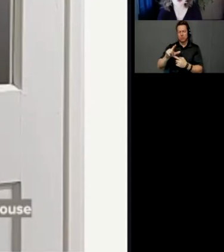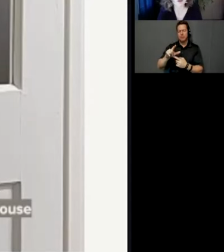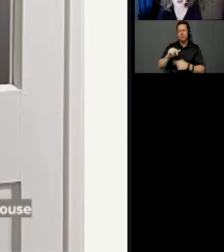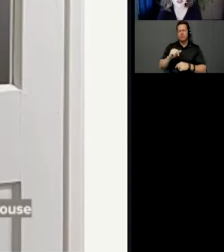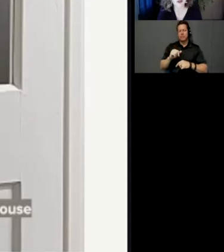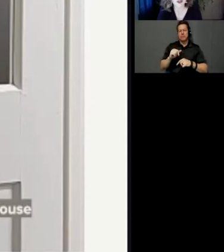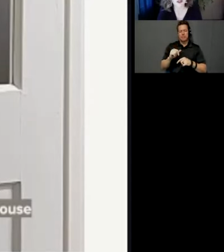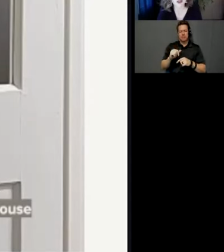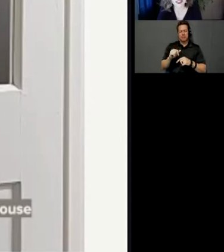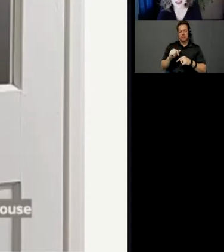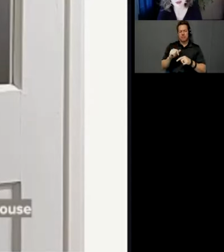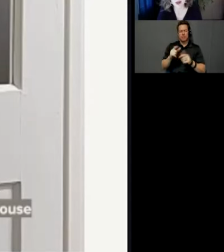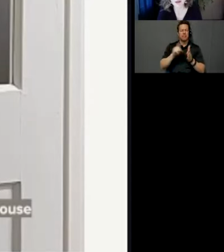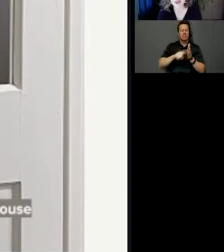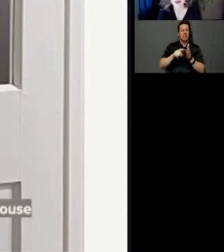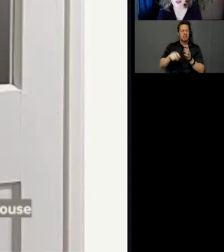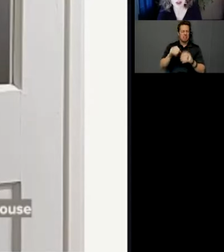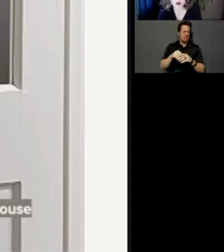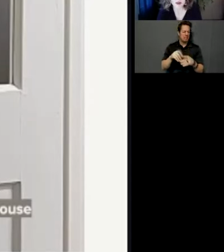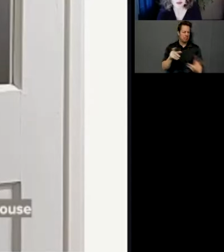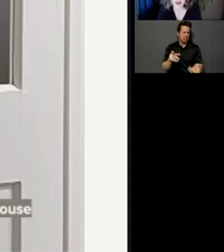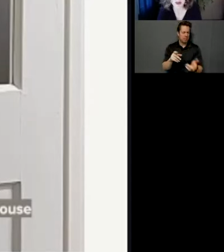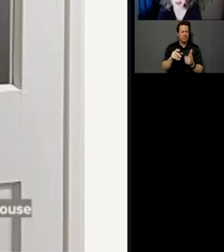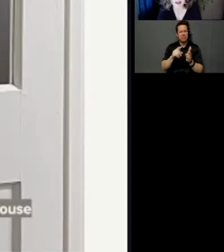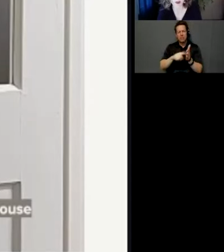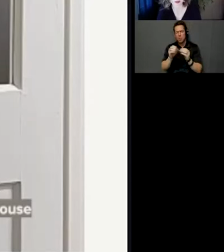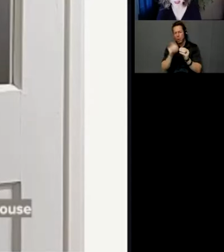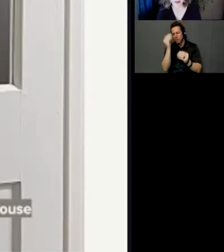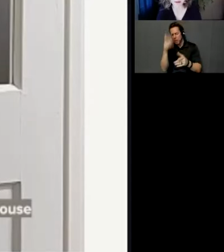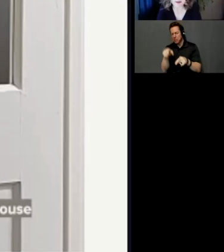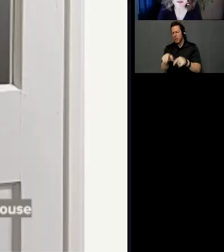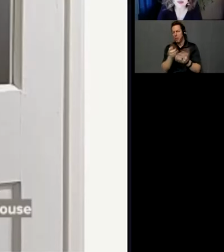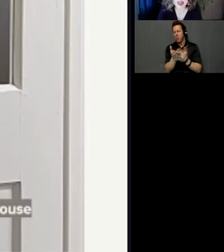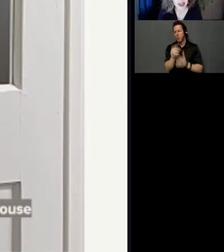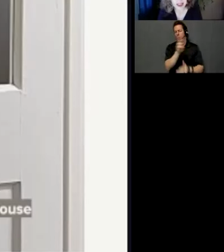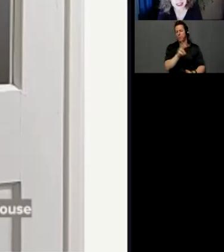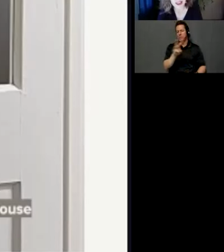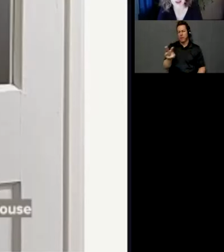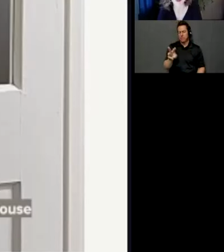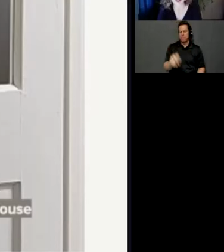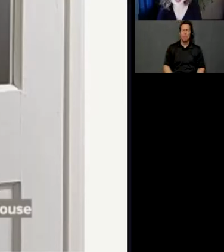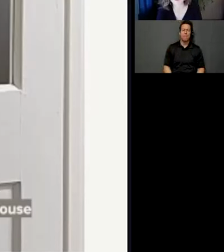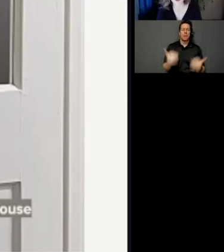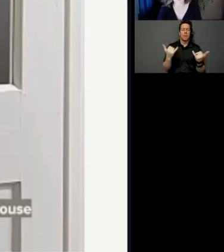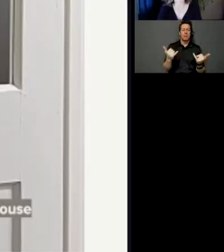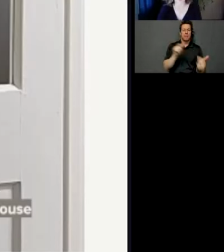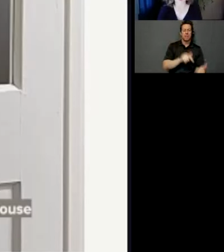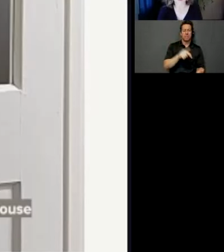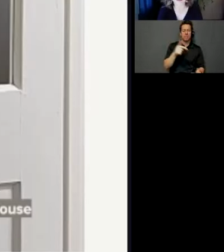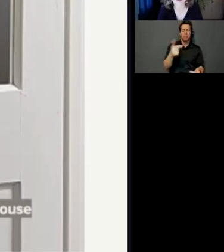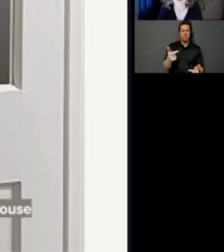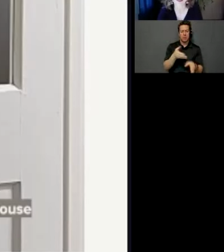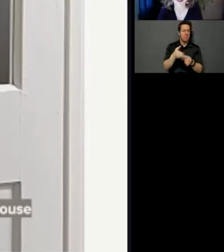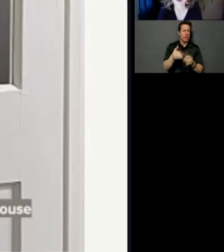And we hope that you can tune into that as well. So you can find more information about this on our website. And now I would like to move on to the main